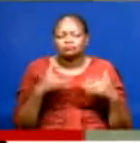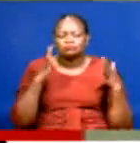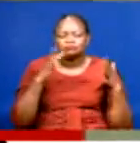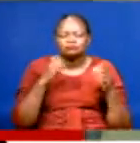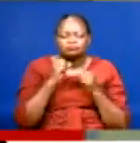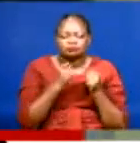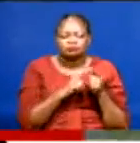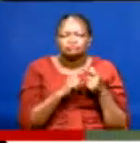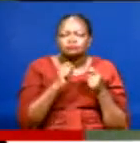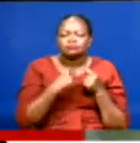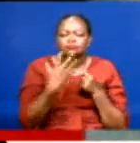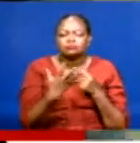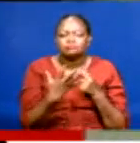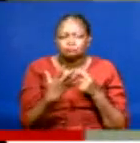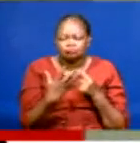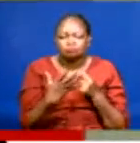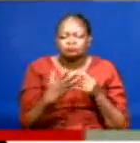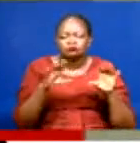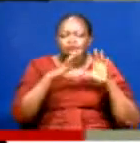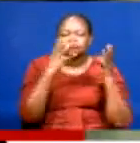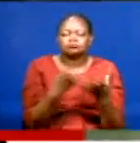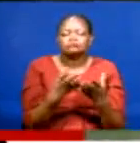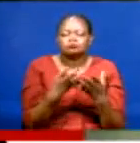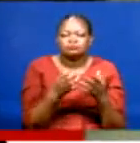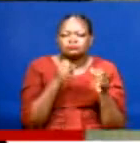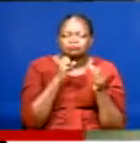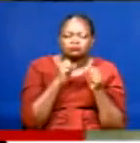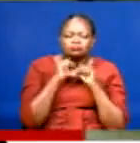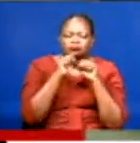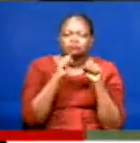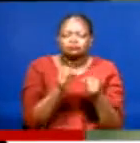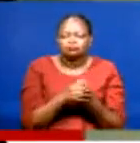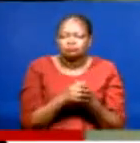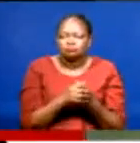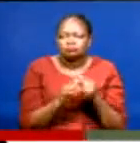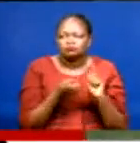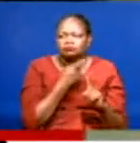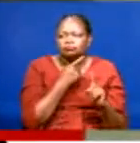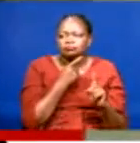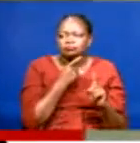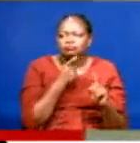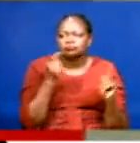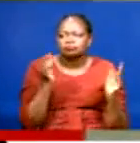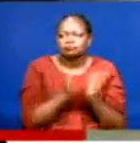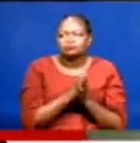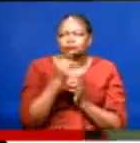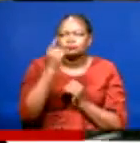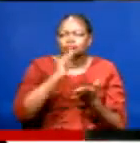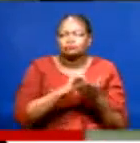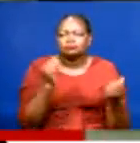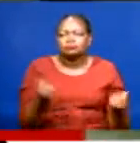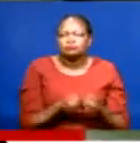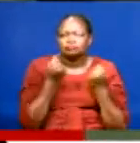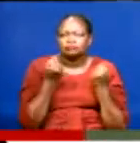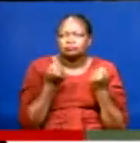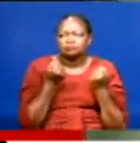in May. It's a world title fight, WBF, World Boxing Foundation, the first and the one and only that has happened